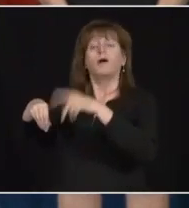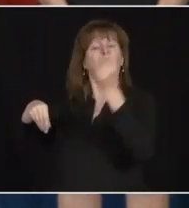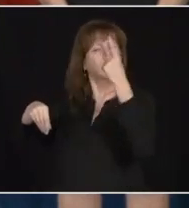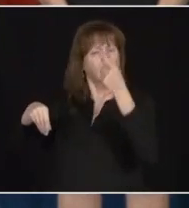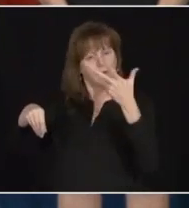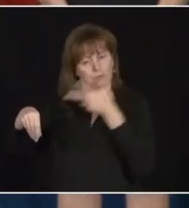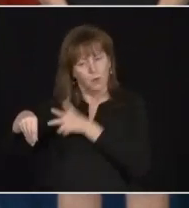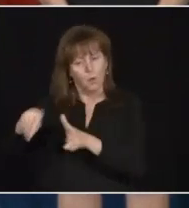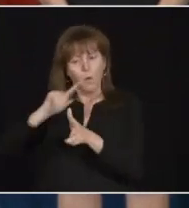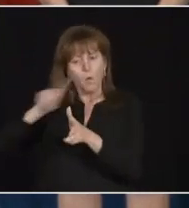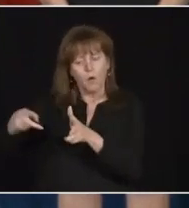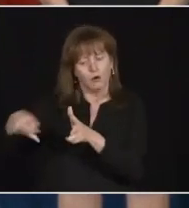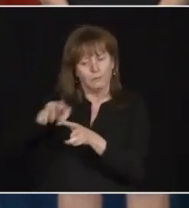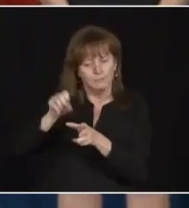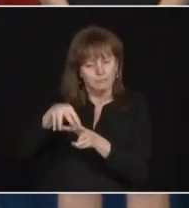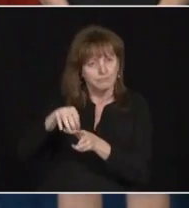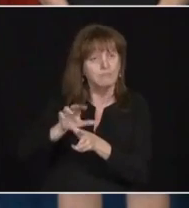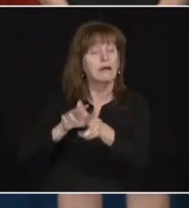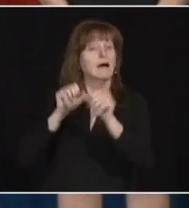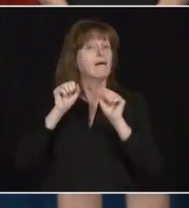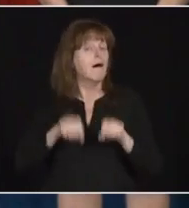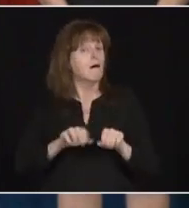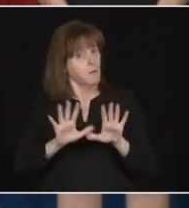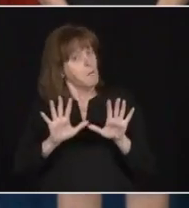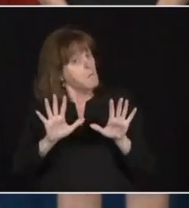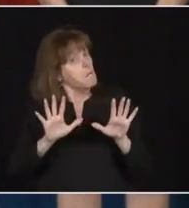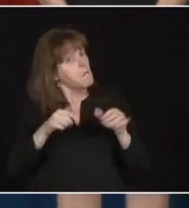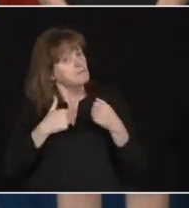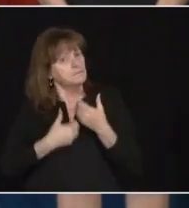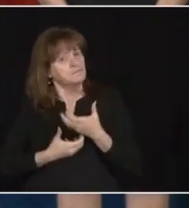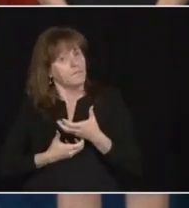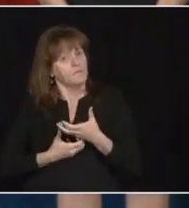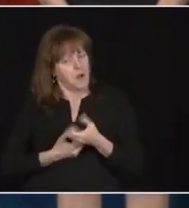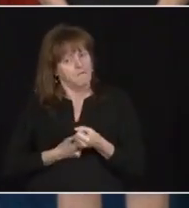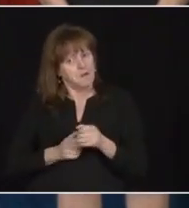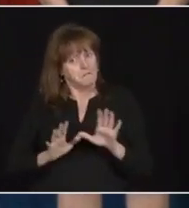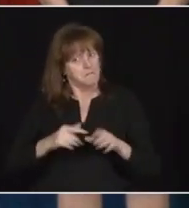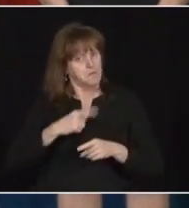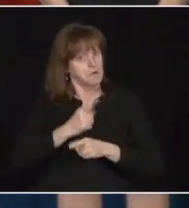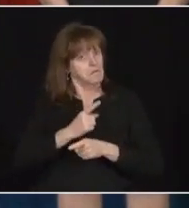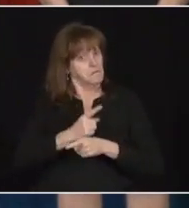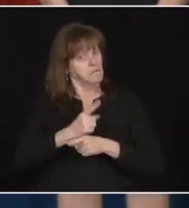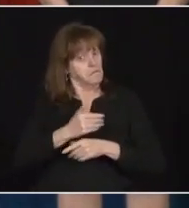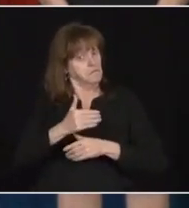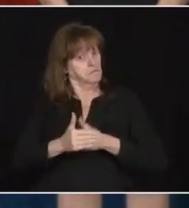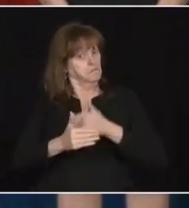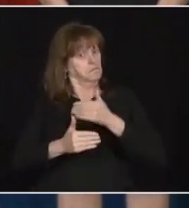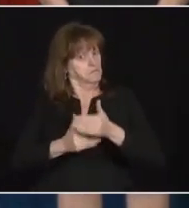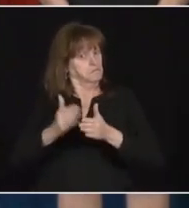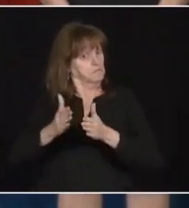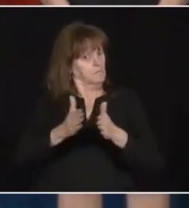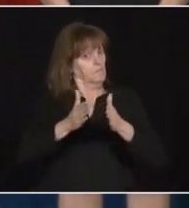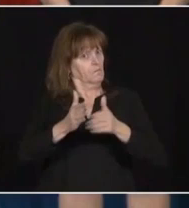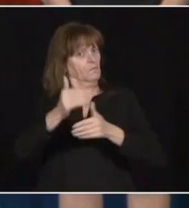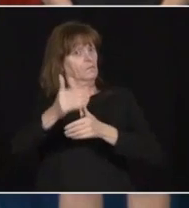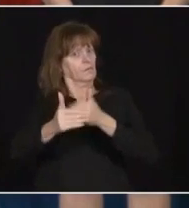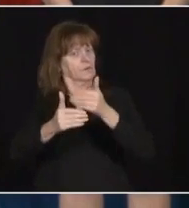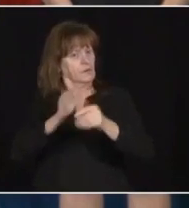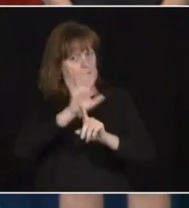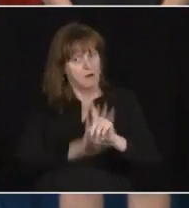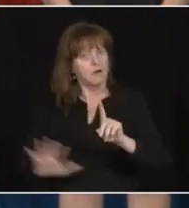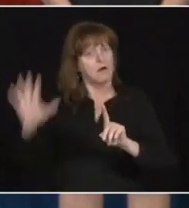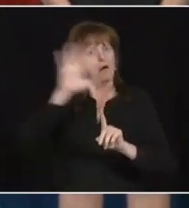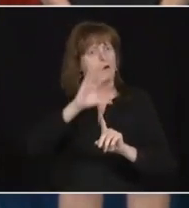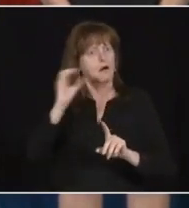us the confidence that we're on the right track, that collectively, as a province, we're doing the right